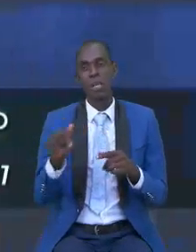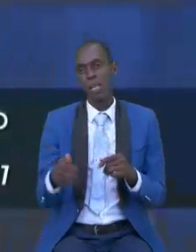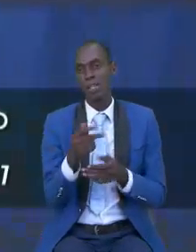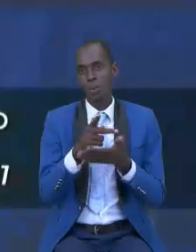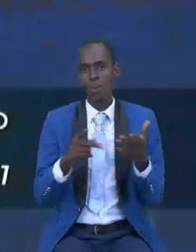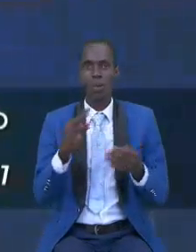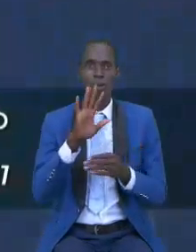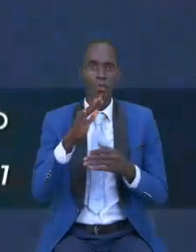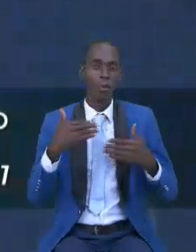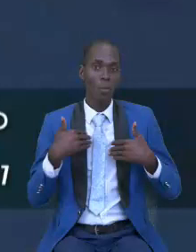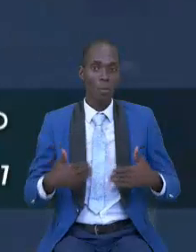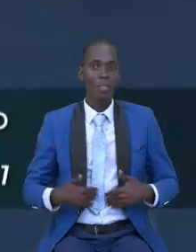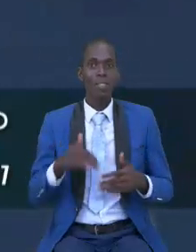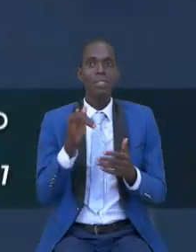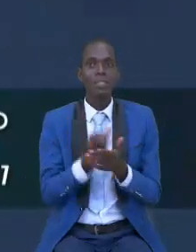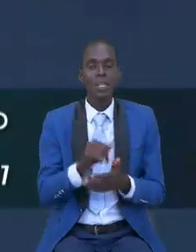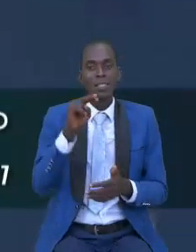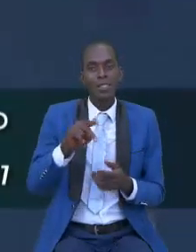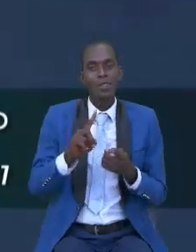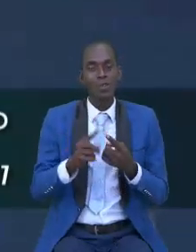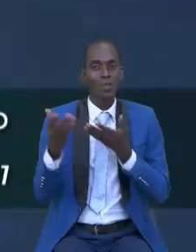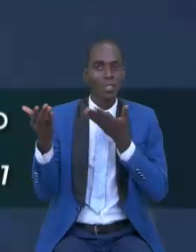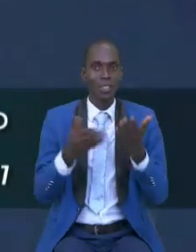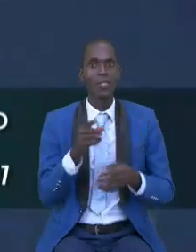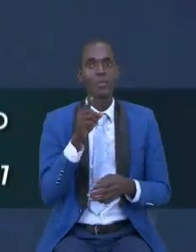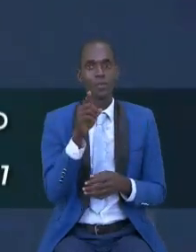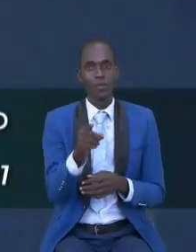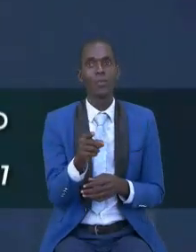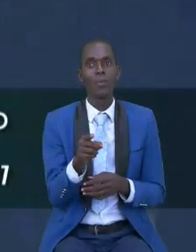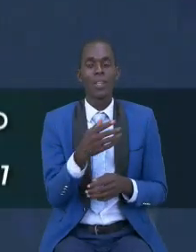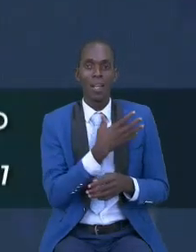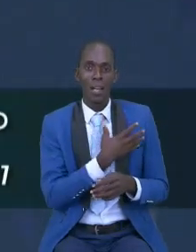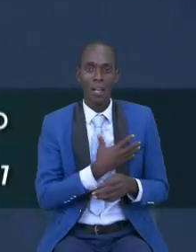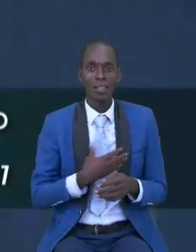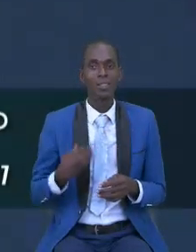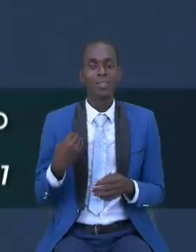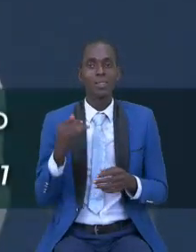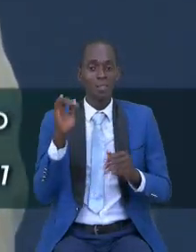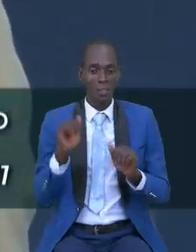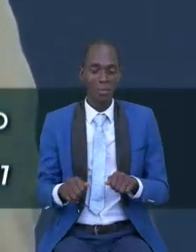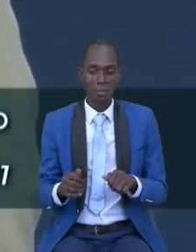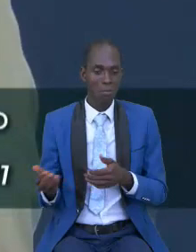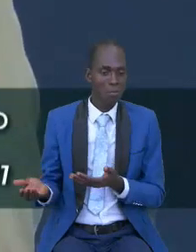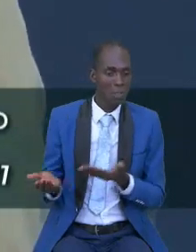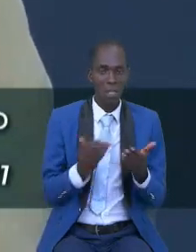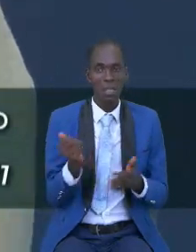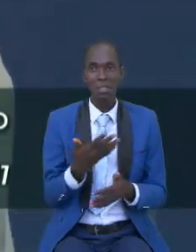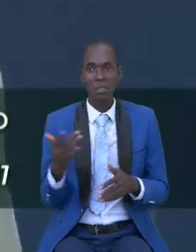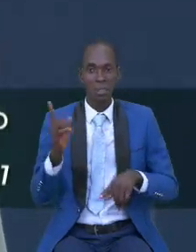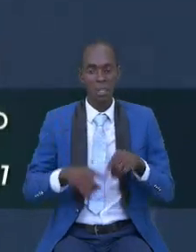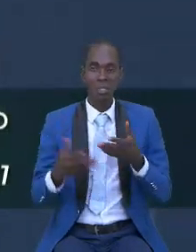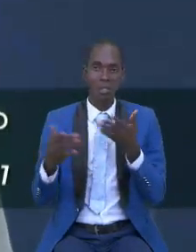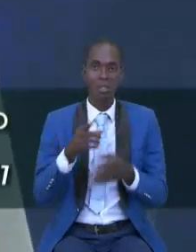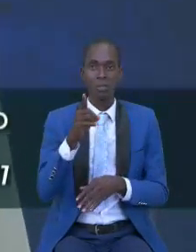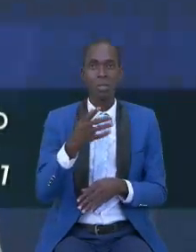your body that ought to serve you, and the hand is withered, cannot carry anything, cannot serve you,